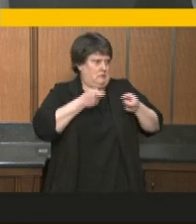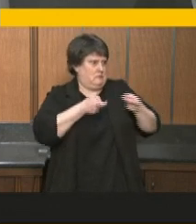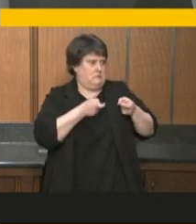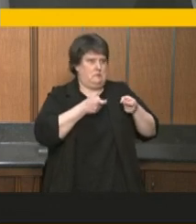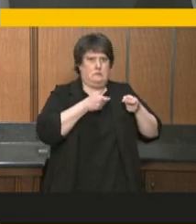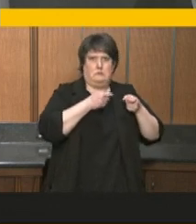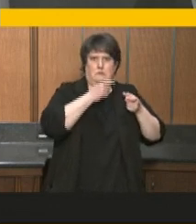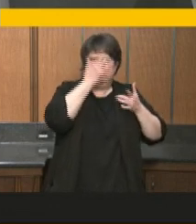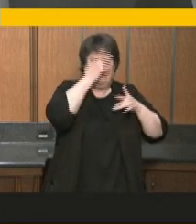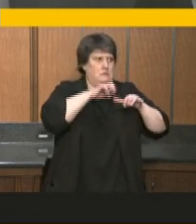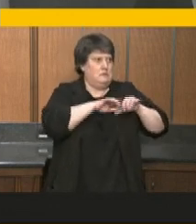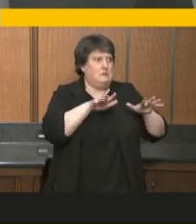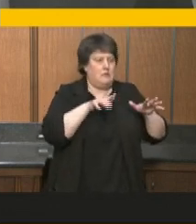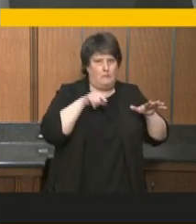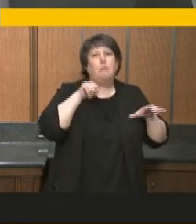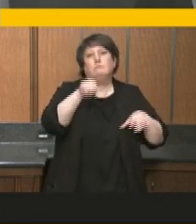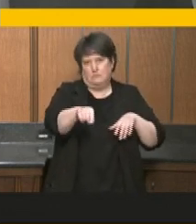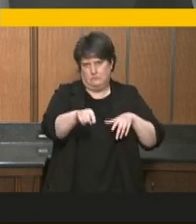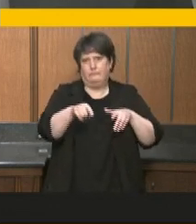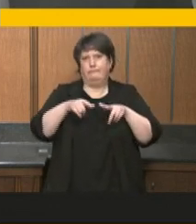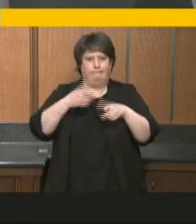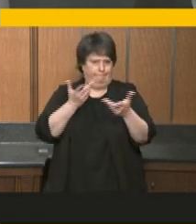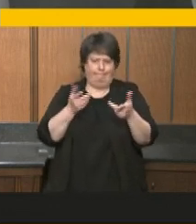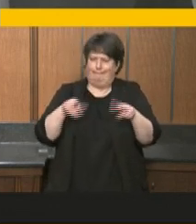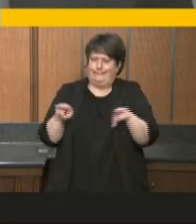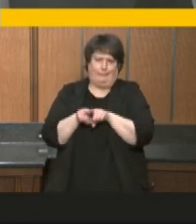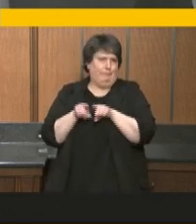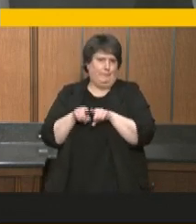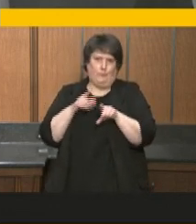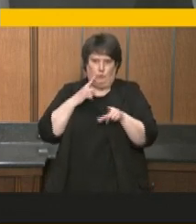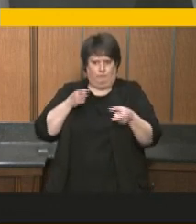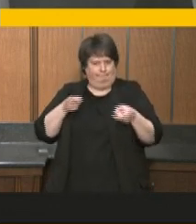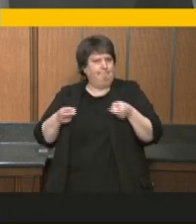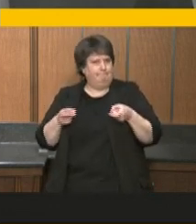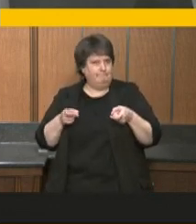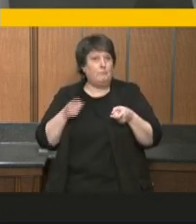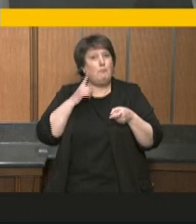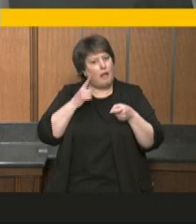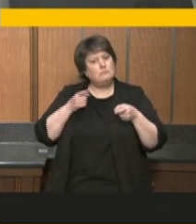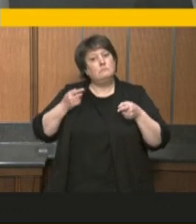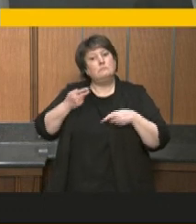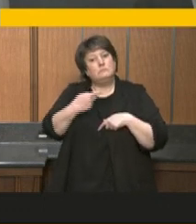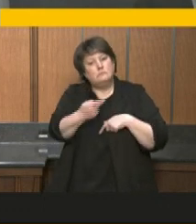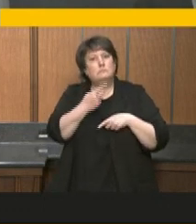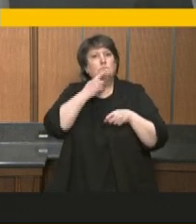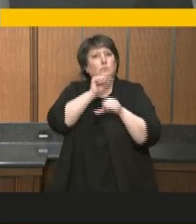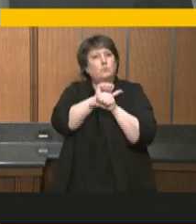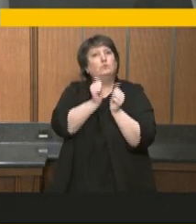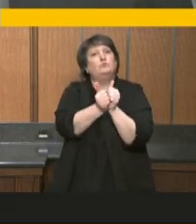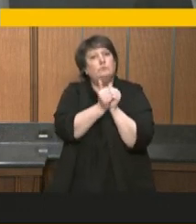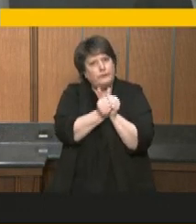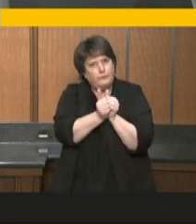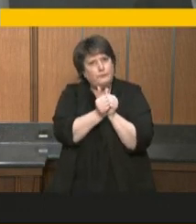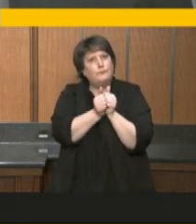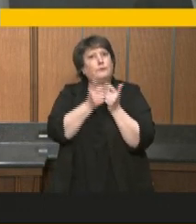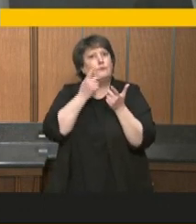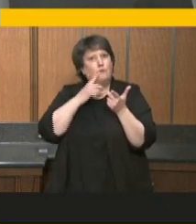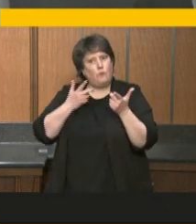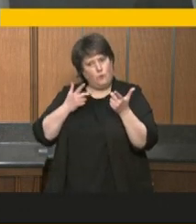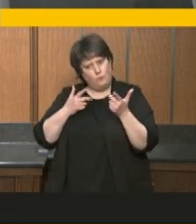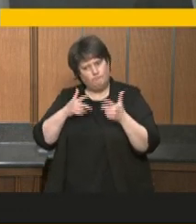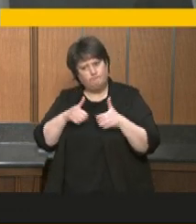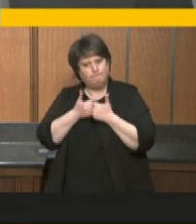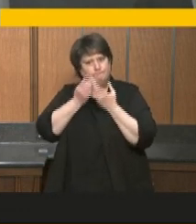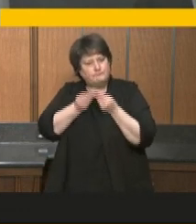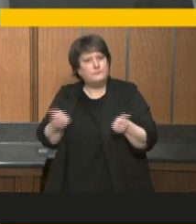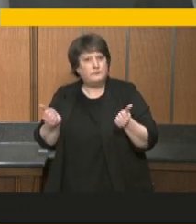exception. But we are working collaboratively together to face this challenge head on. And we have, as with all of our